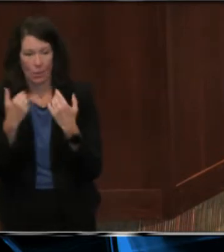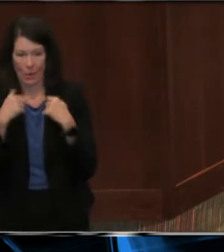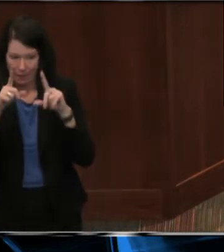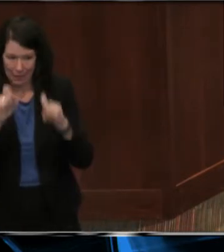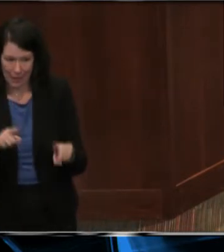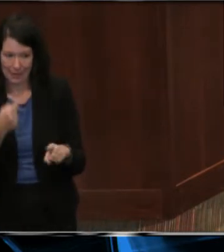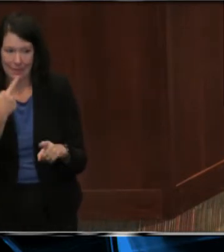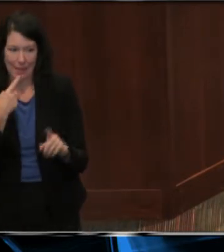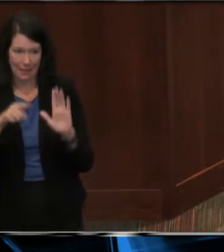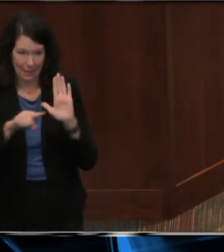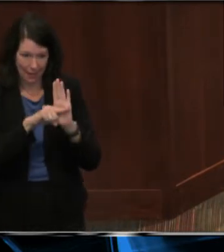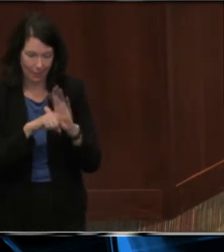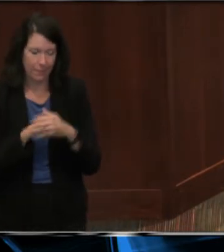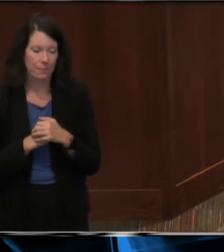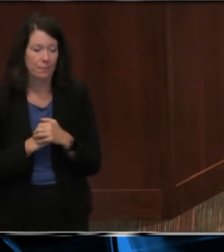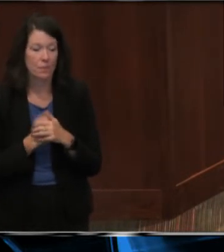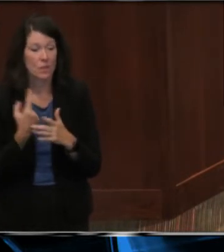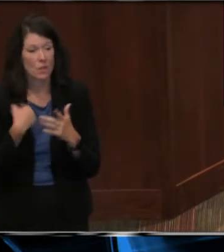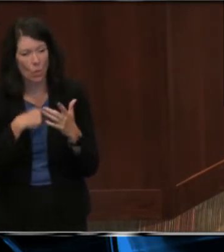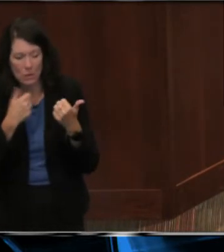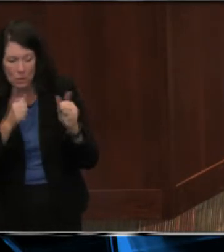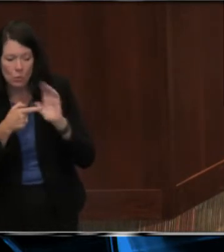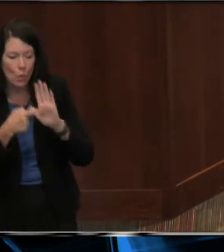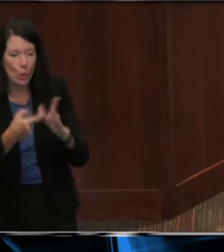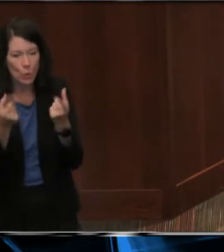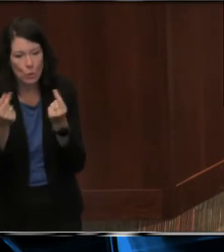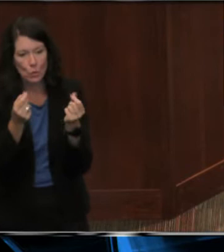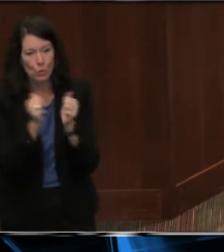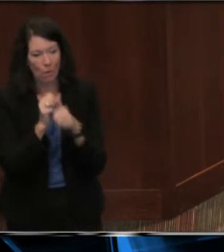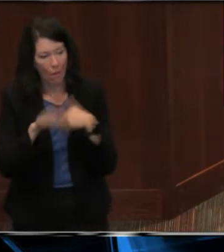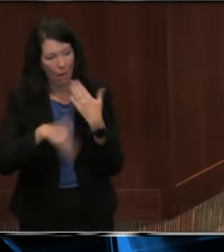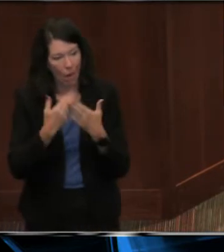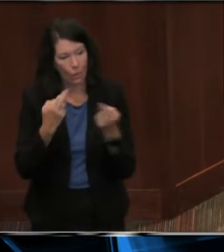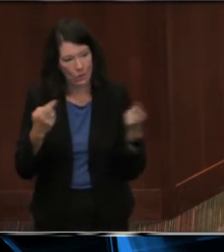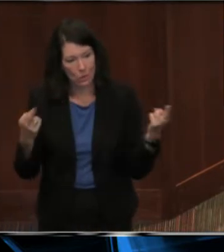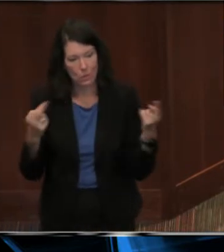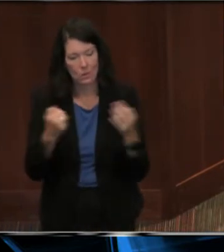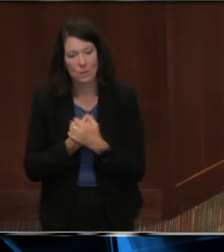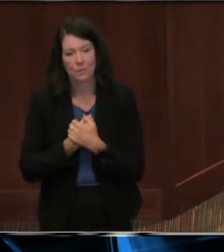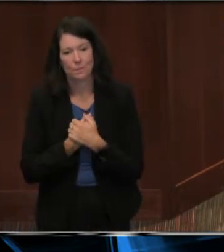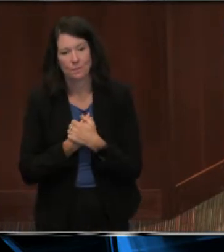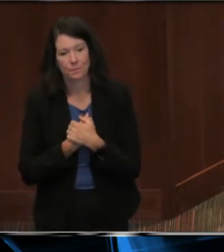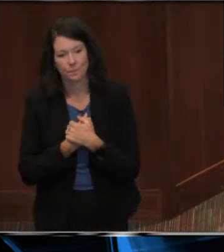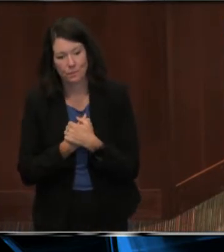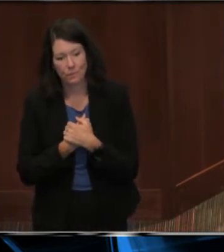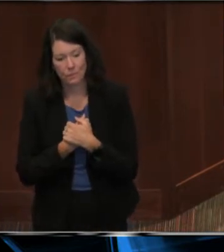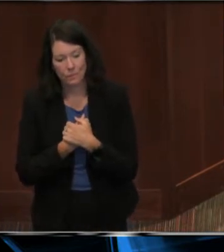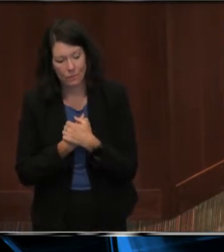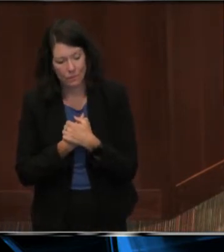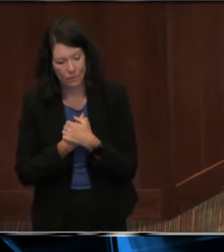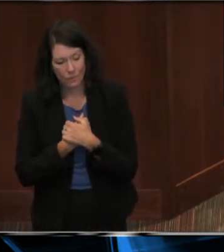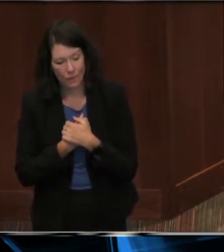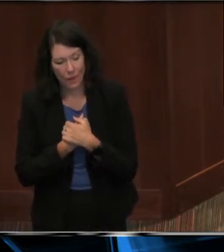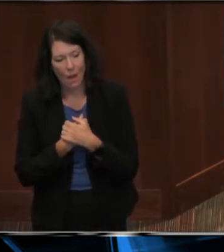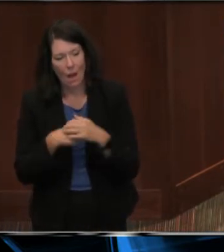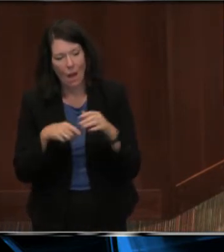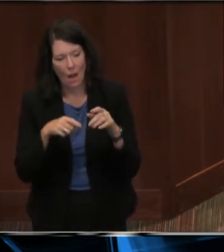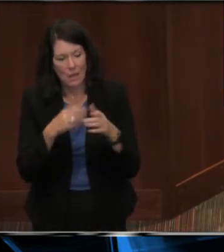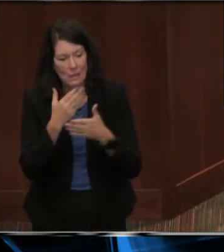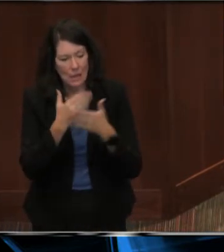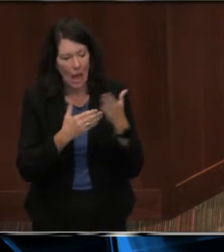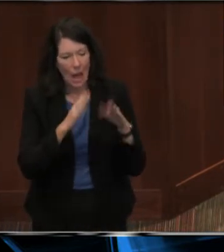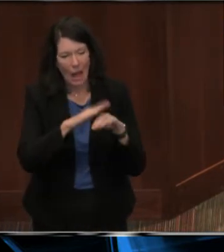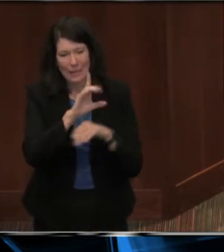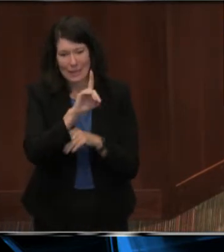just reflective of what we're doing with our resources. And this is another way of looking at our testing positivity. Again, it's on our